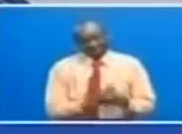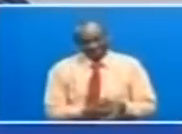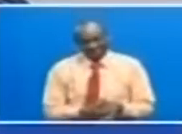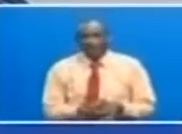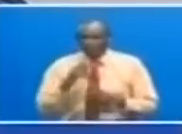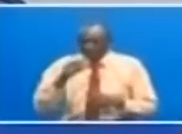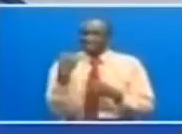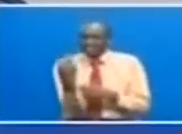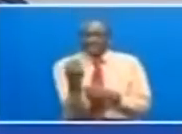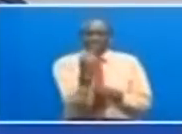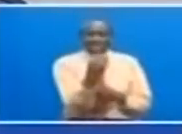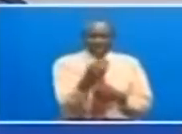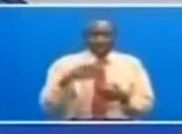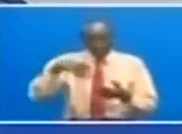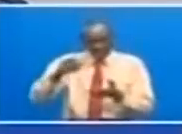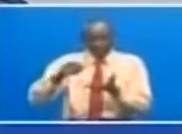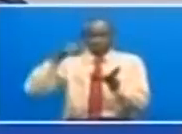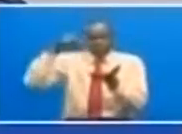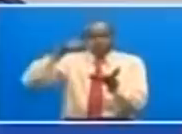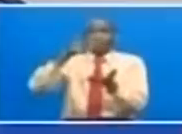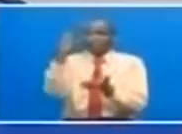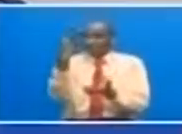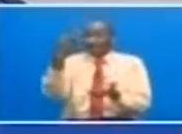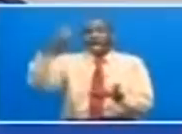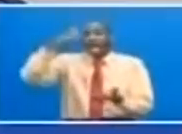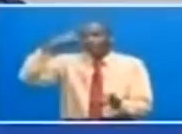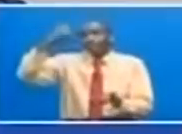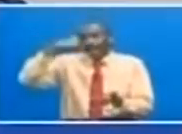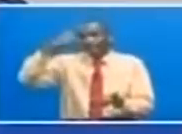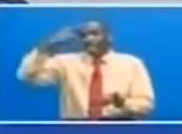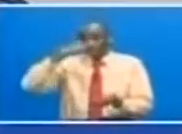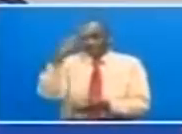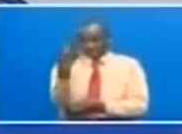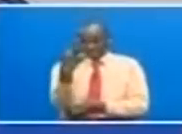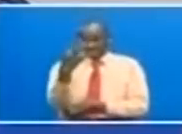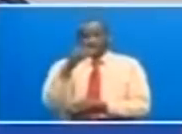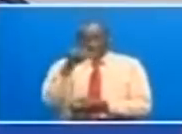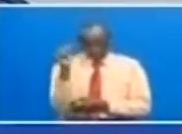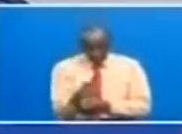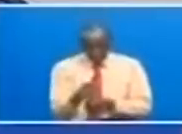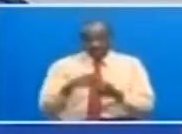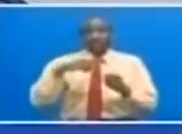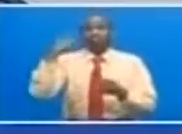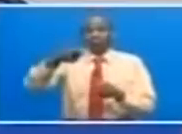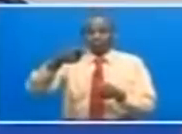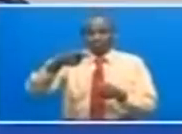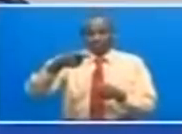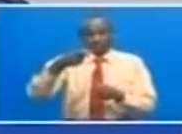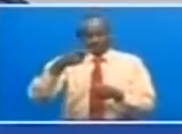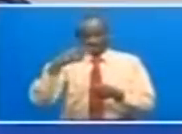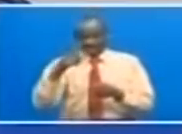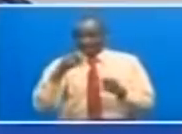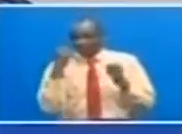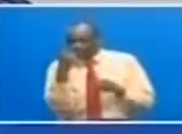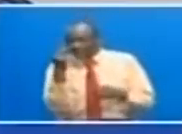gave every child 3 doses of the vaccine 1 month apart, and then after 20 months some